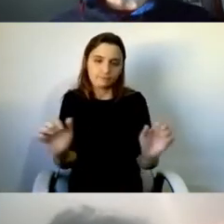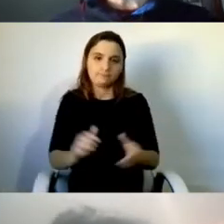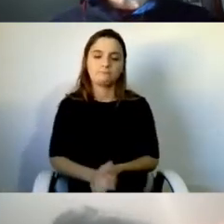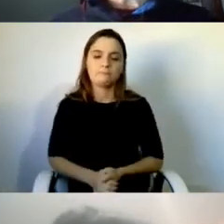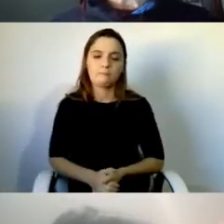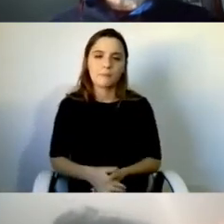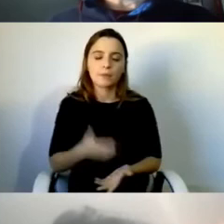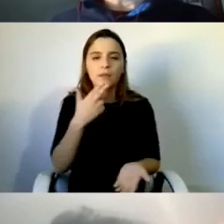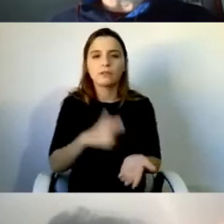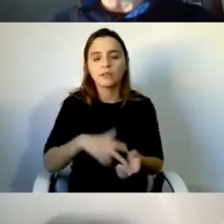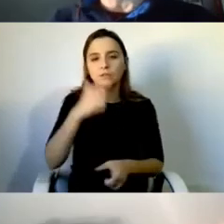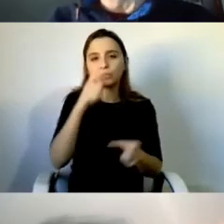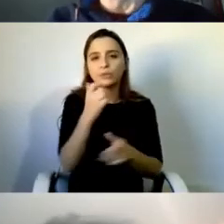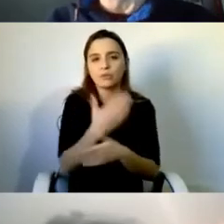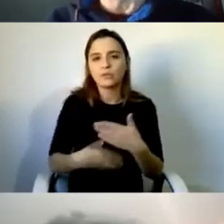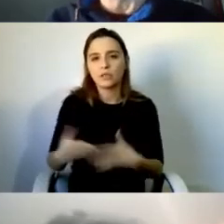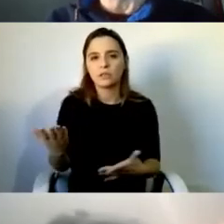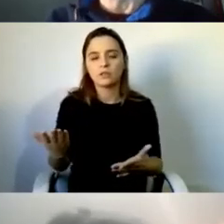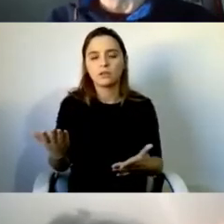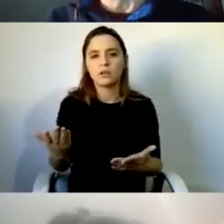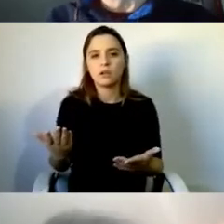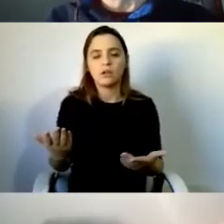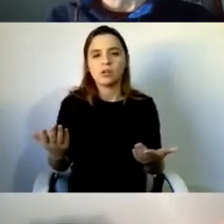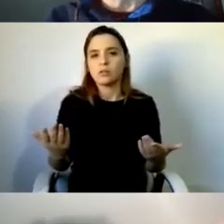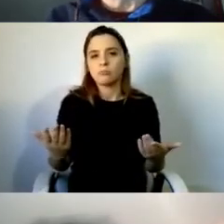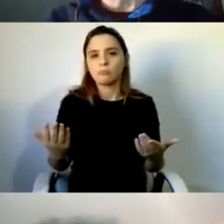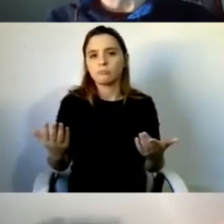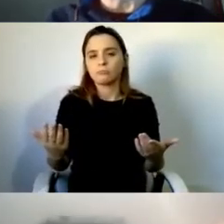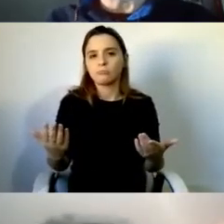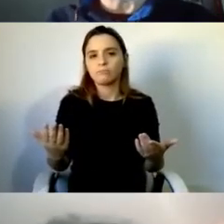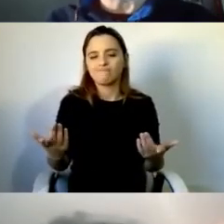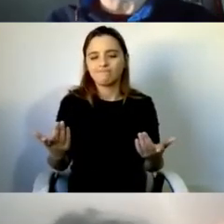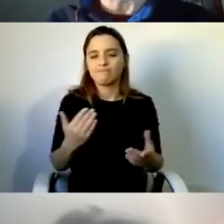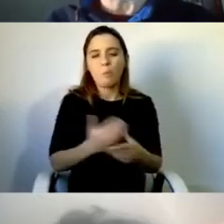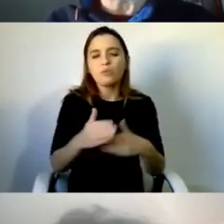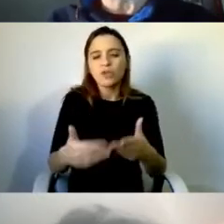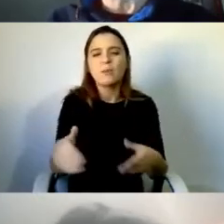involved in this process. It's really sad.